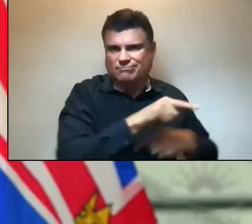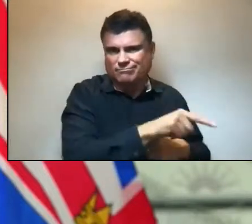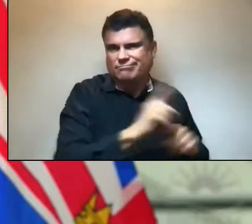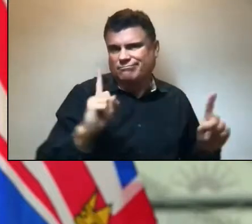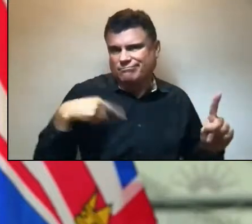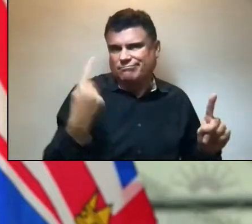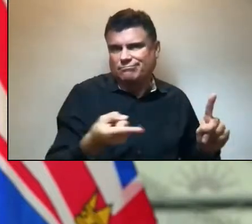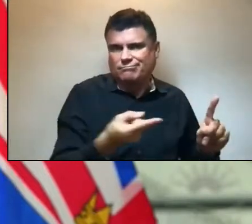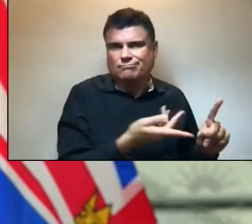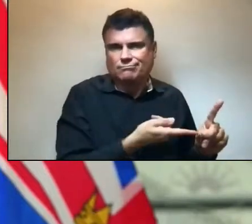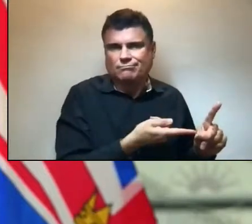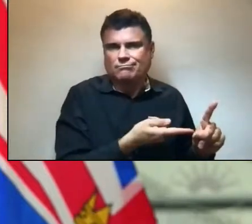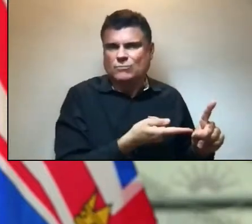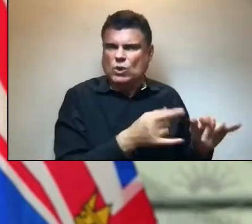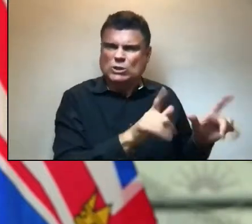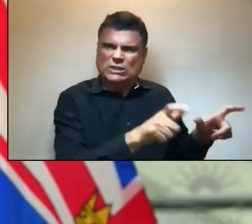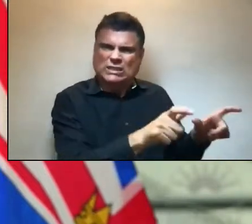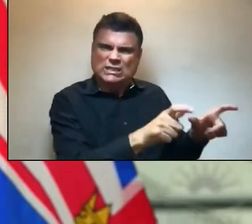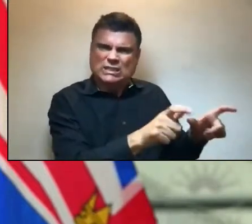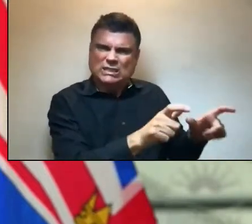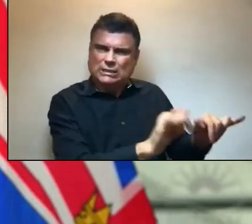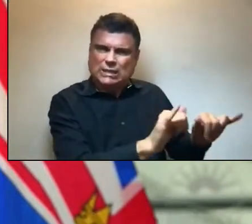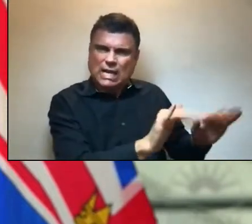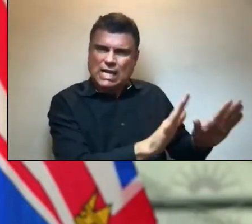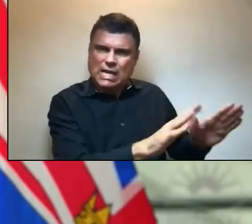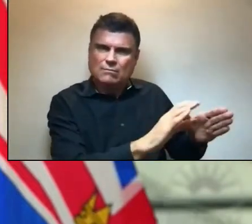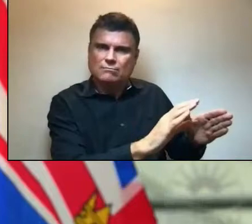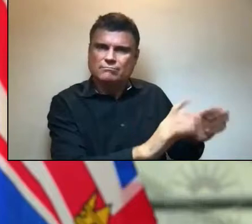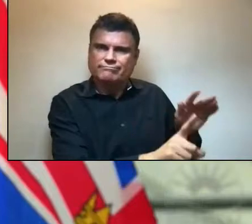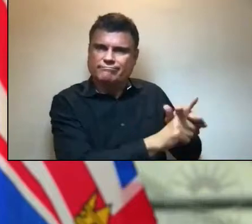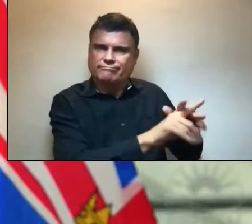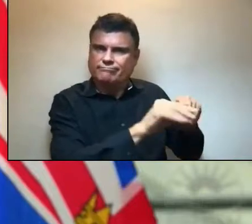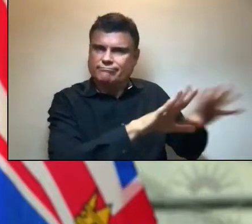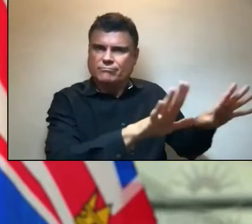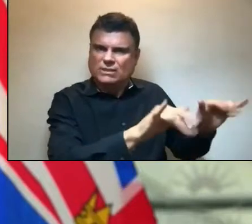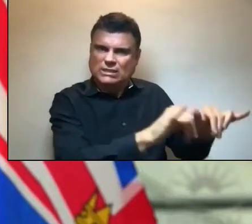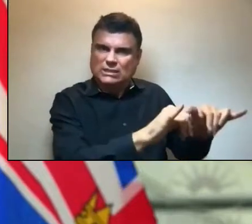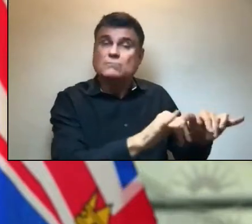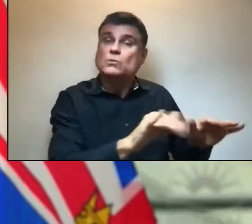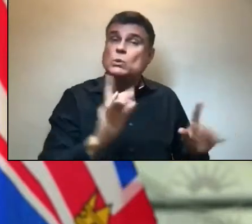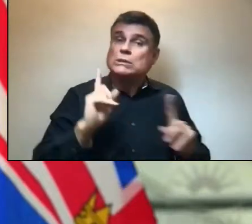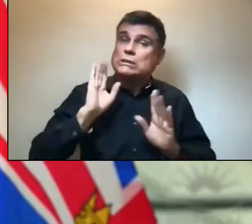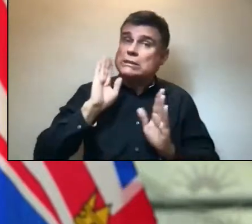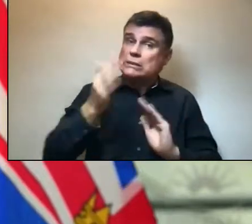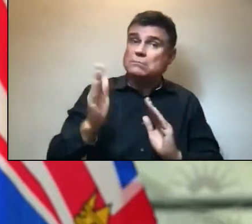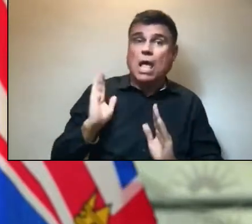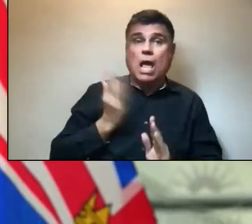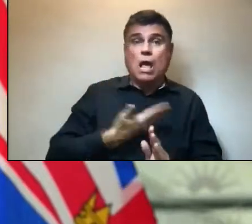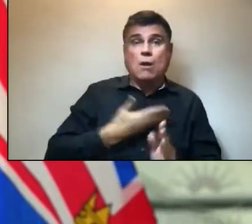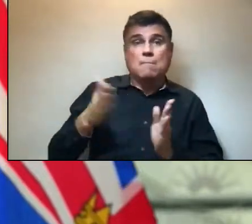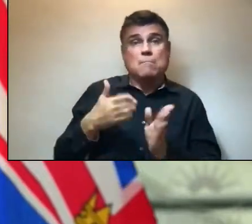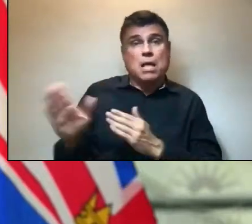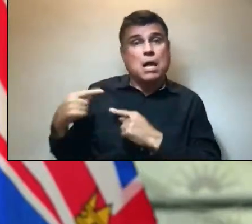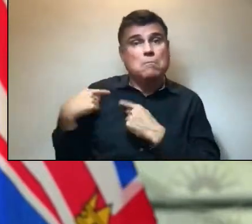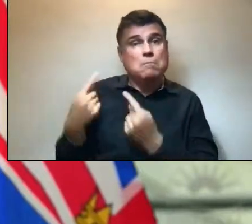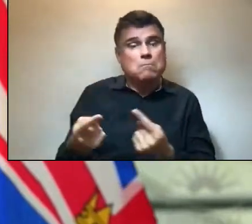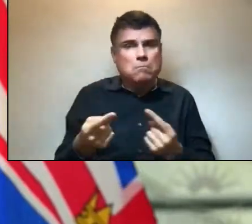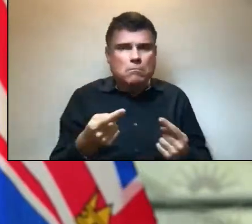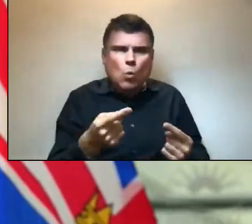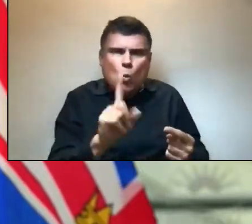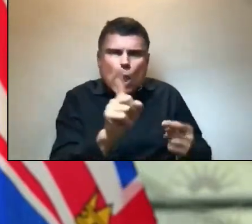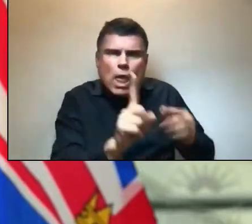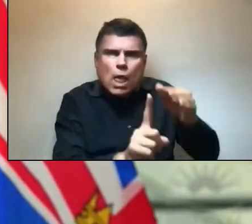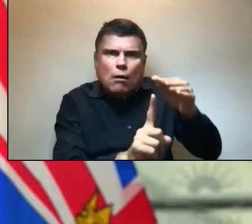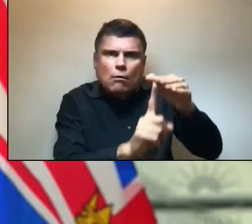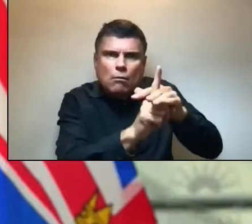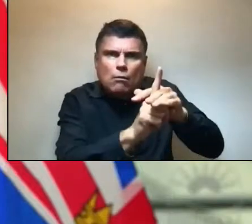manage that outbreak. But what we're doing, and what we have been doing all along, is taking that focused approach and trying to manage these